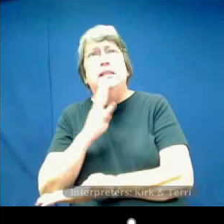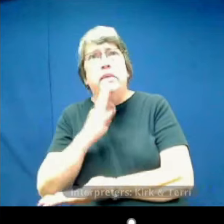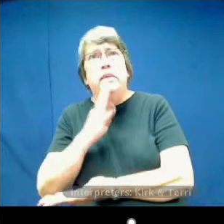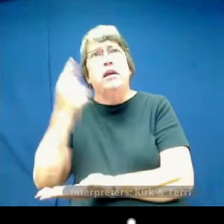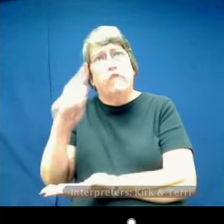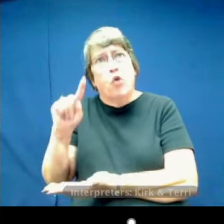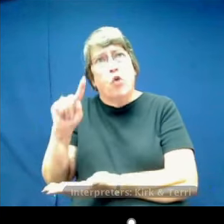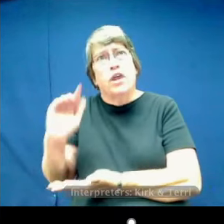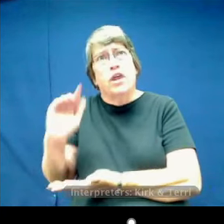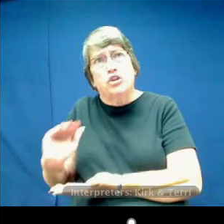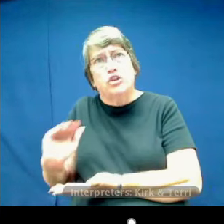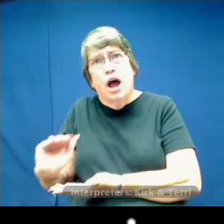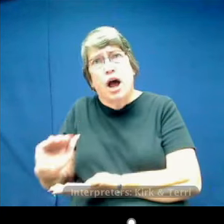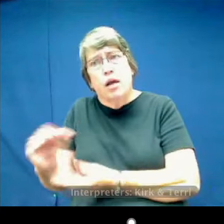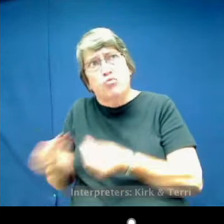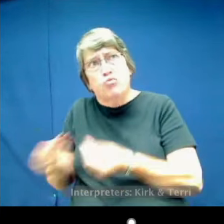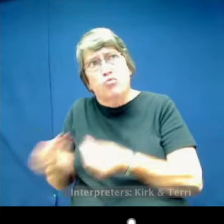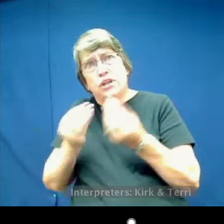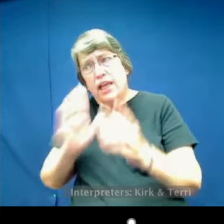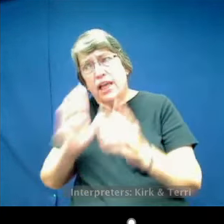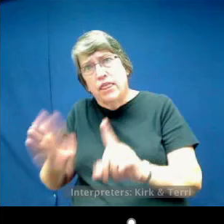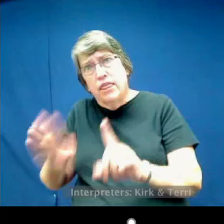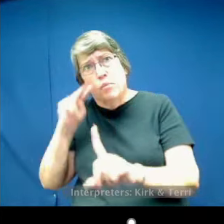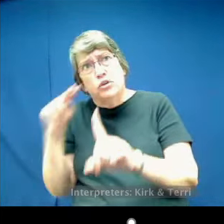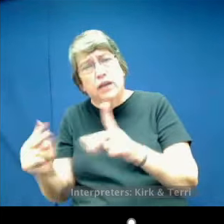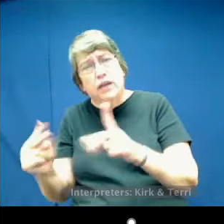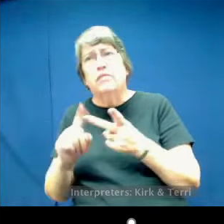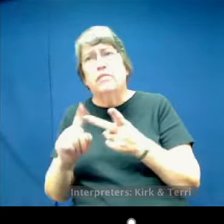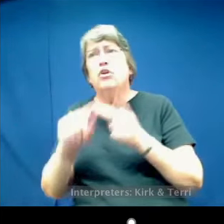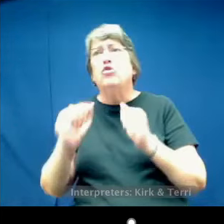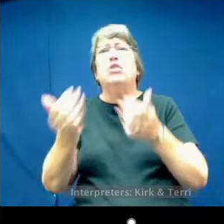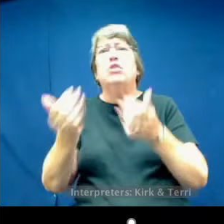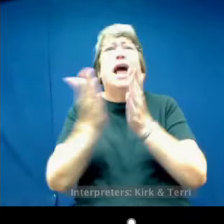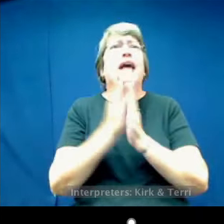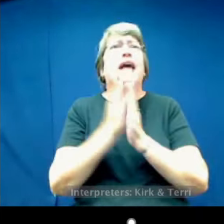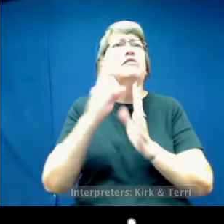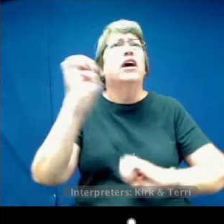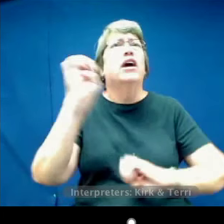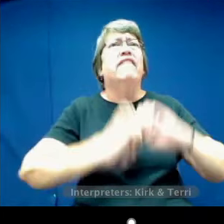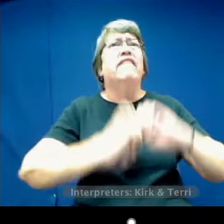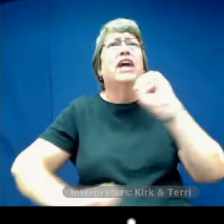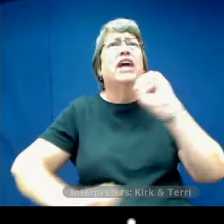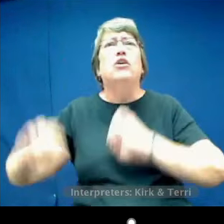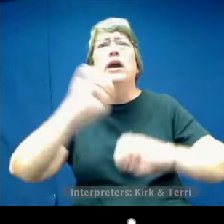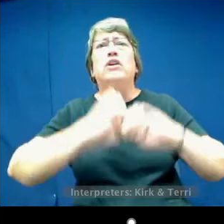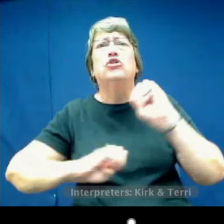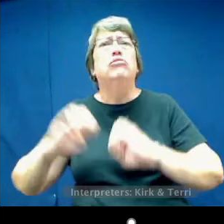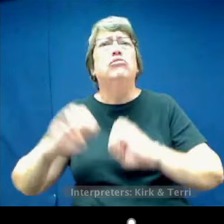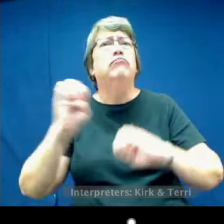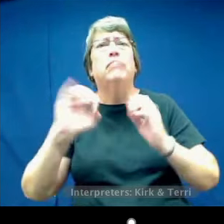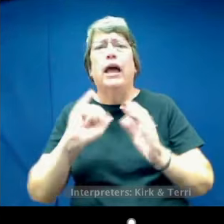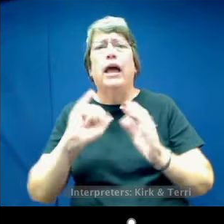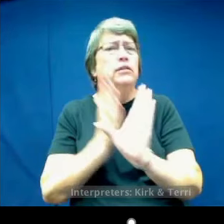seek an evaluation if it's necessary, like a professional psychological evaluation or whatever the GAL thinks is